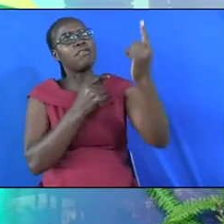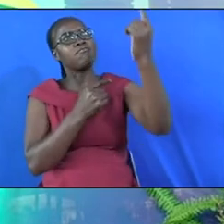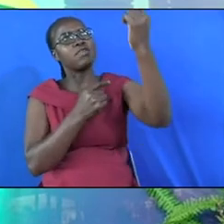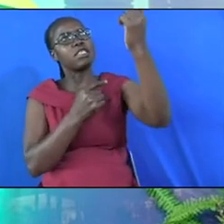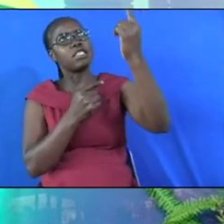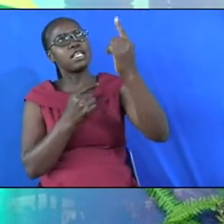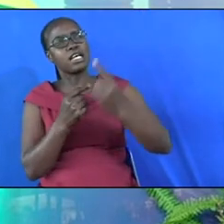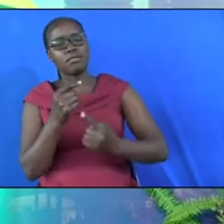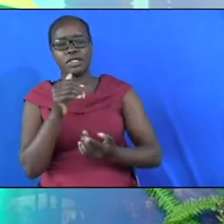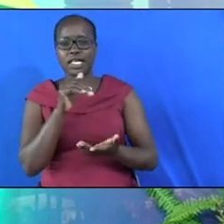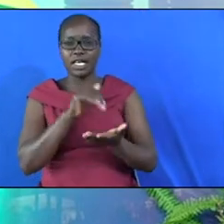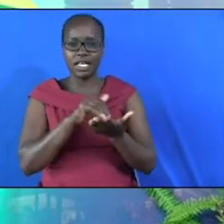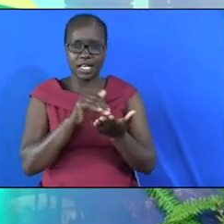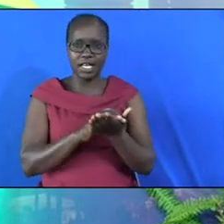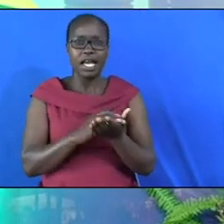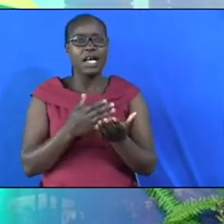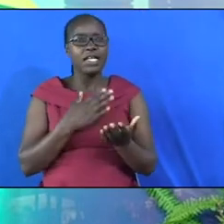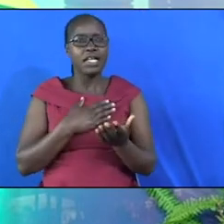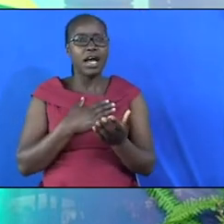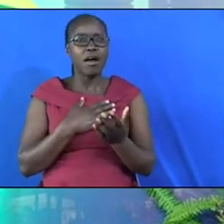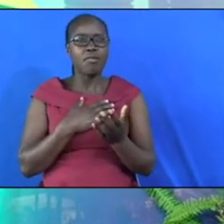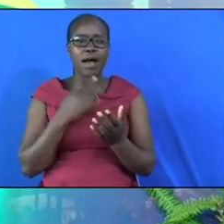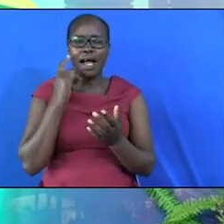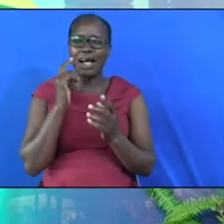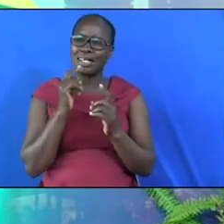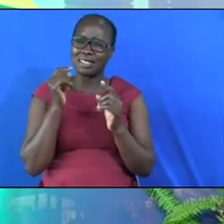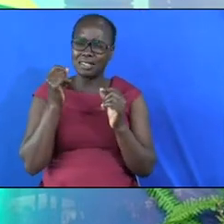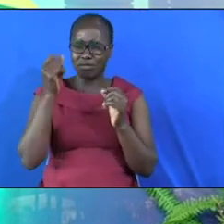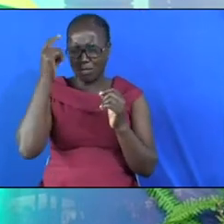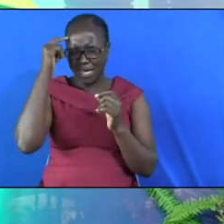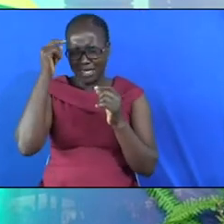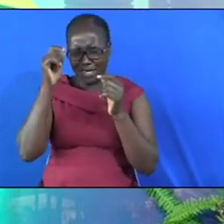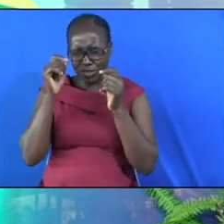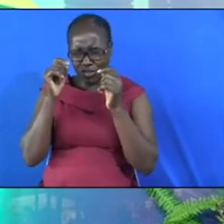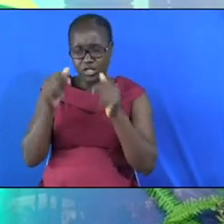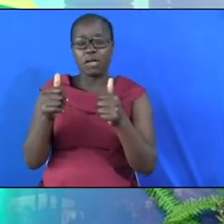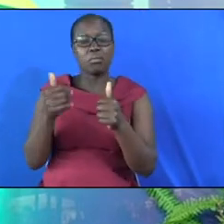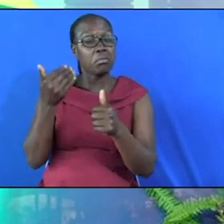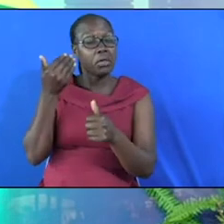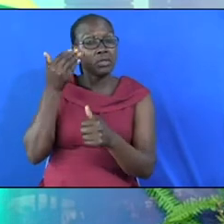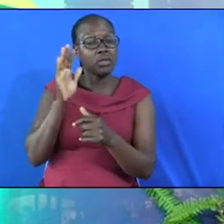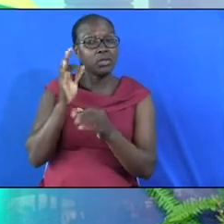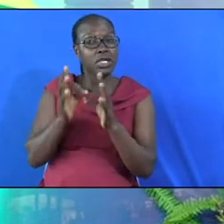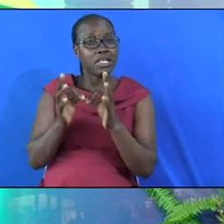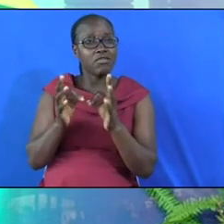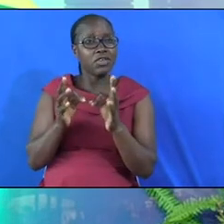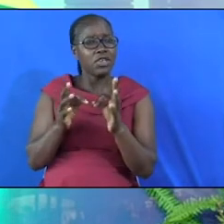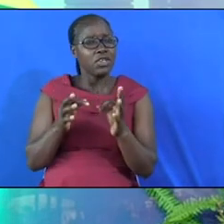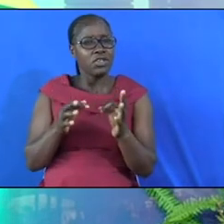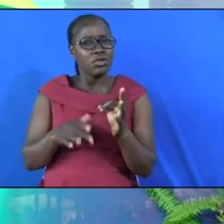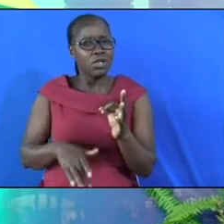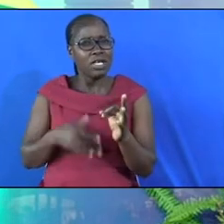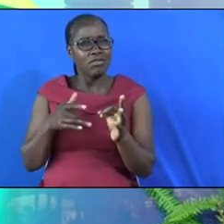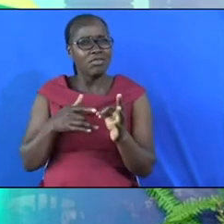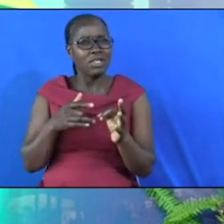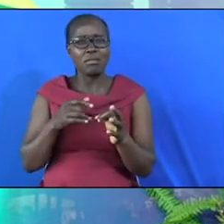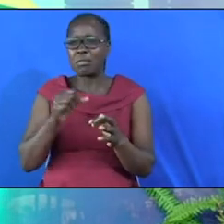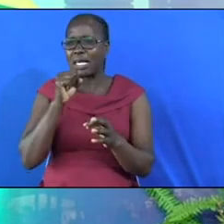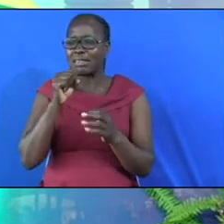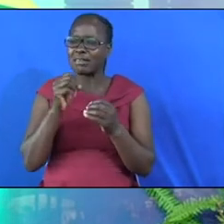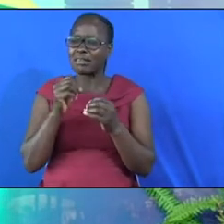for the second time. My mic is too sharp. My mic is too sharp. I do not know if you are feeling it. It is too